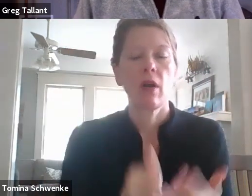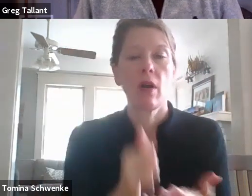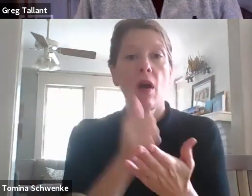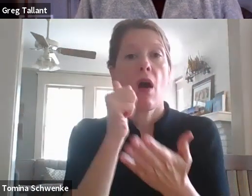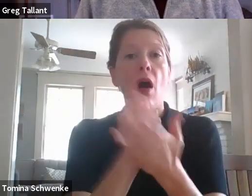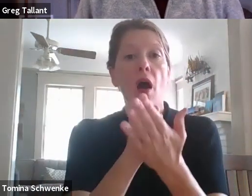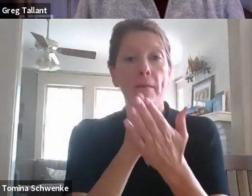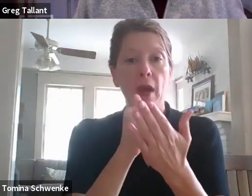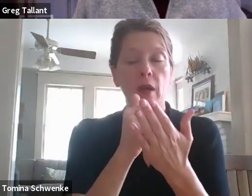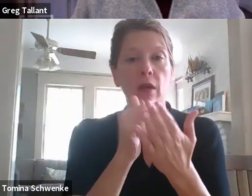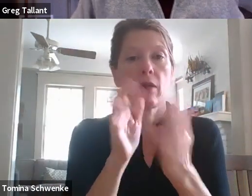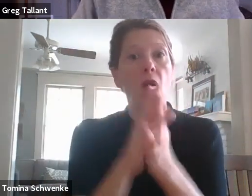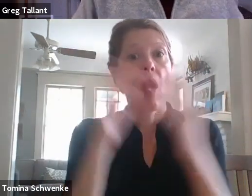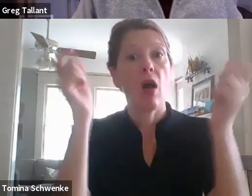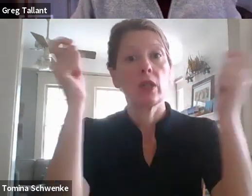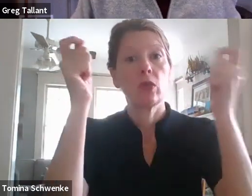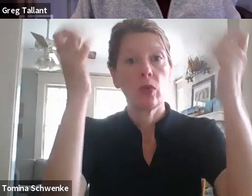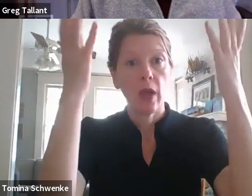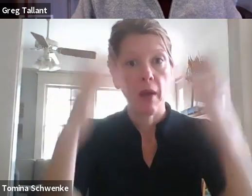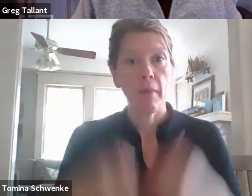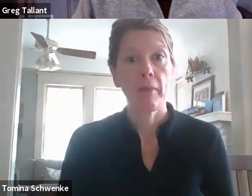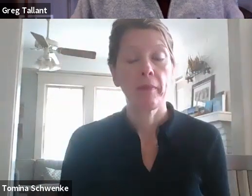Amen. Alleluia.